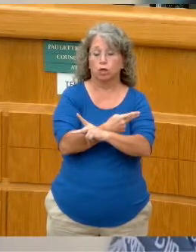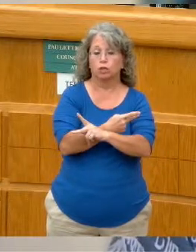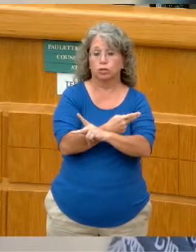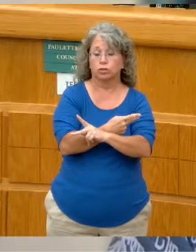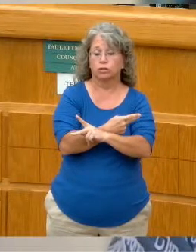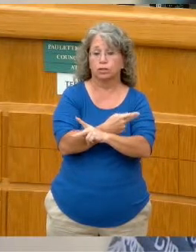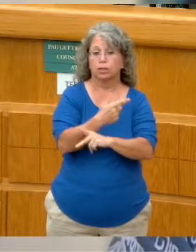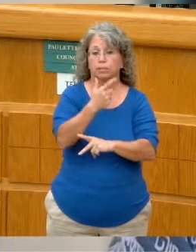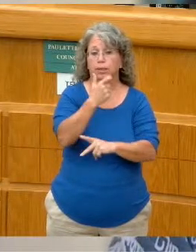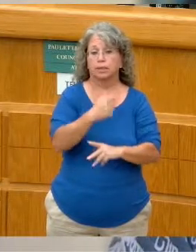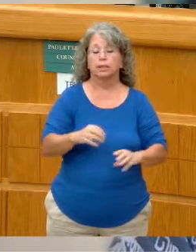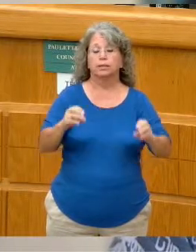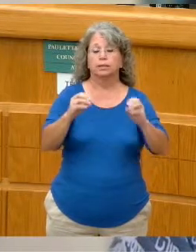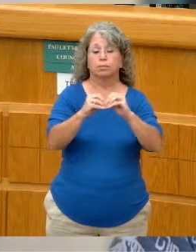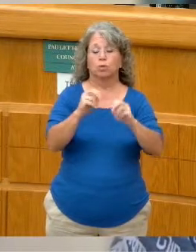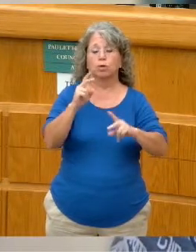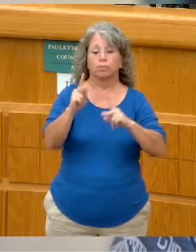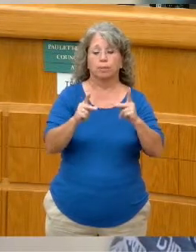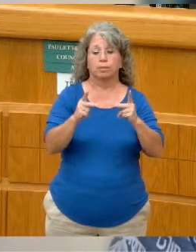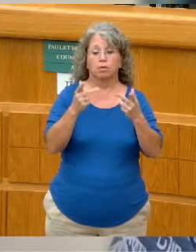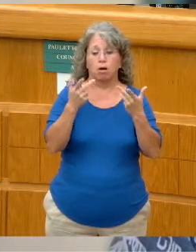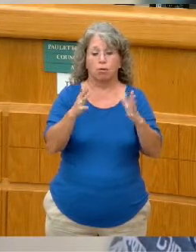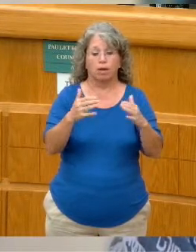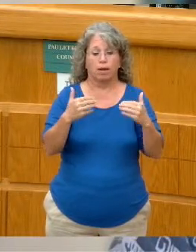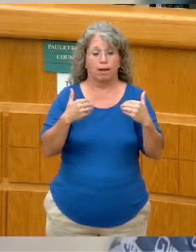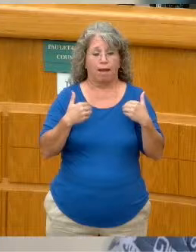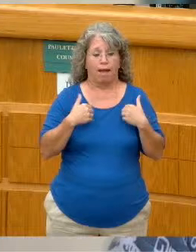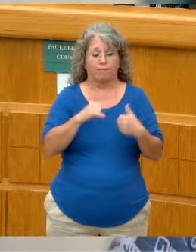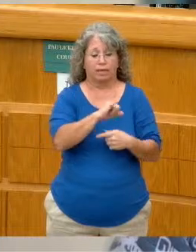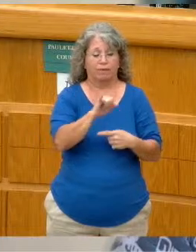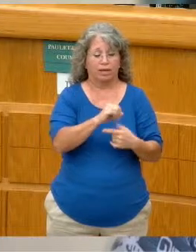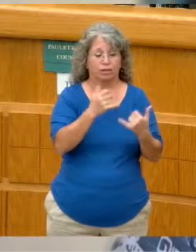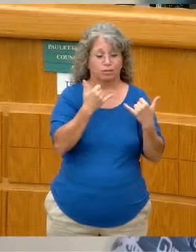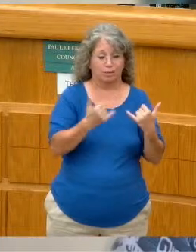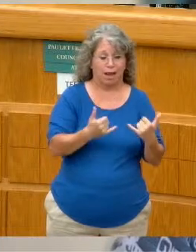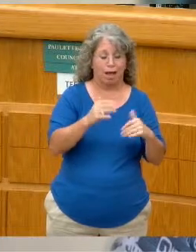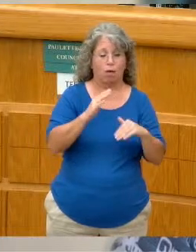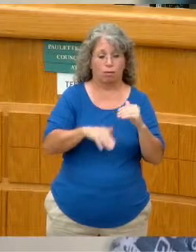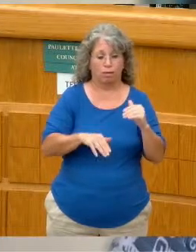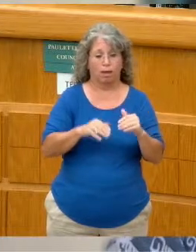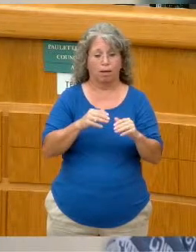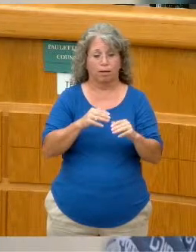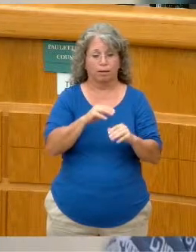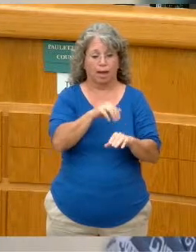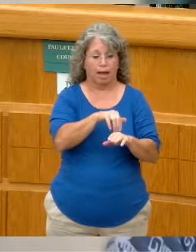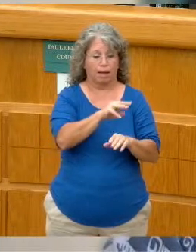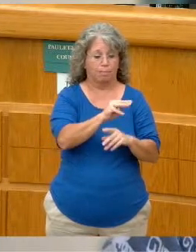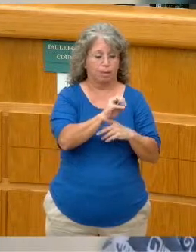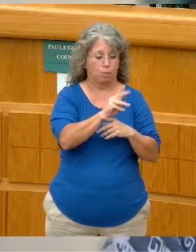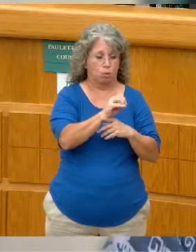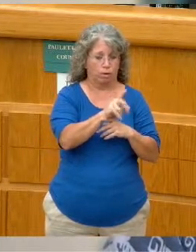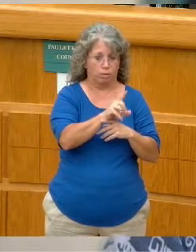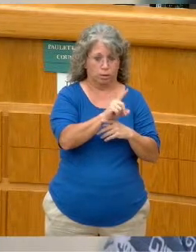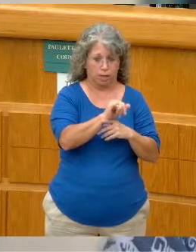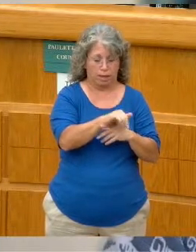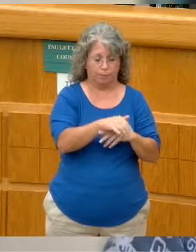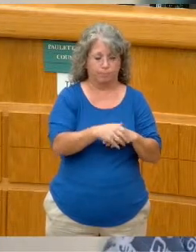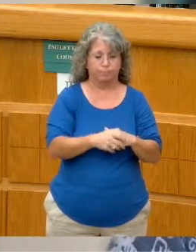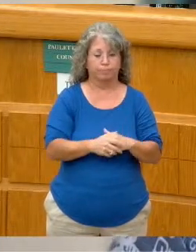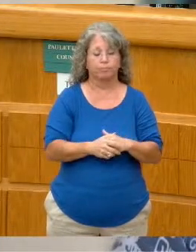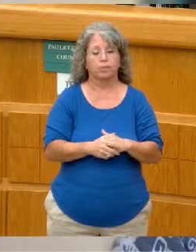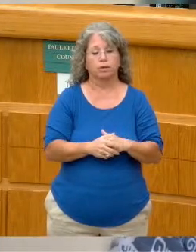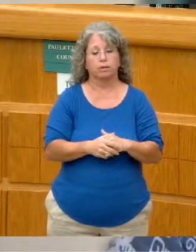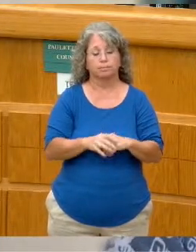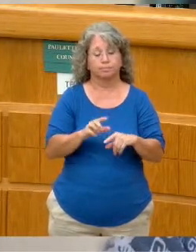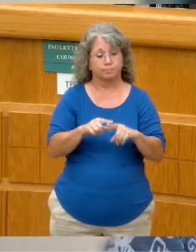because more people have COVID to start with than did at Memorial Day. Now, that being said, if we continue